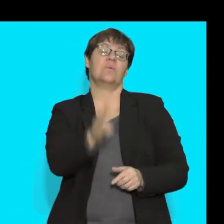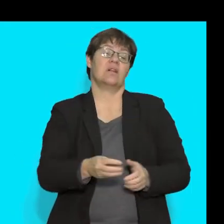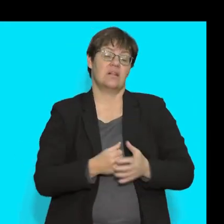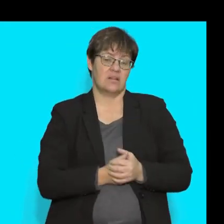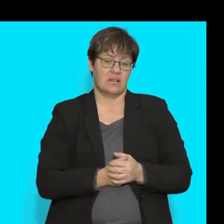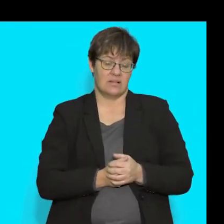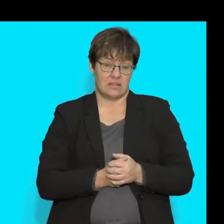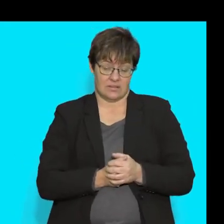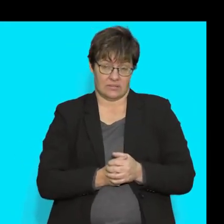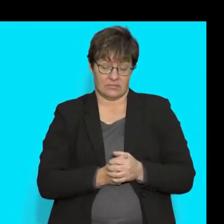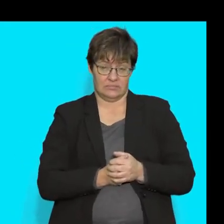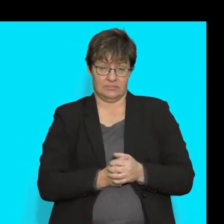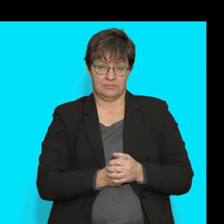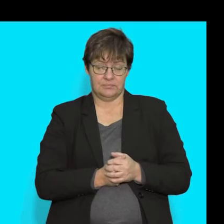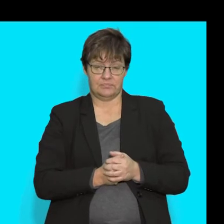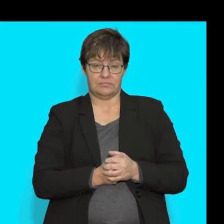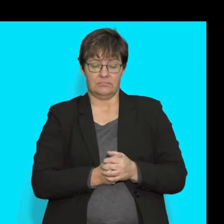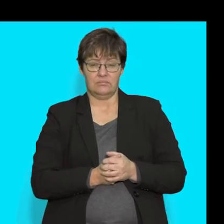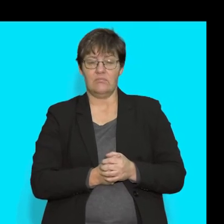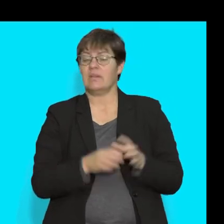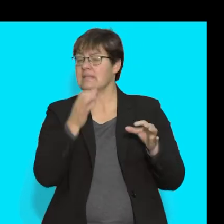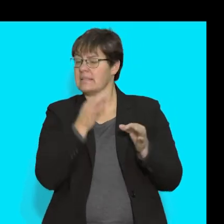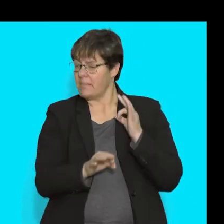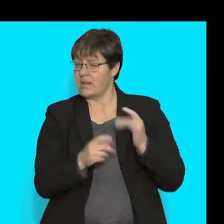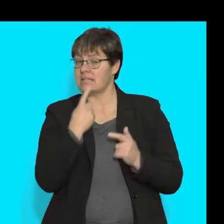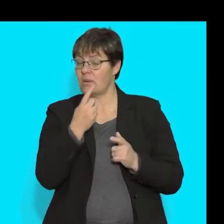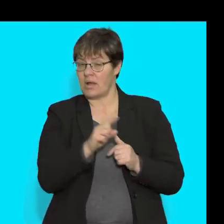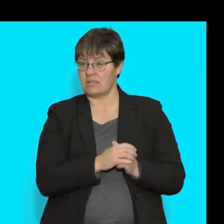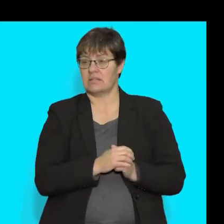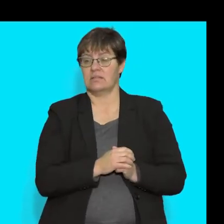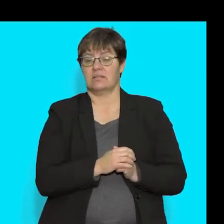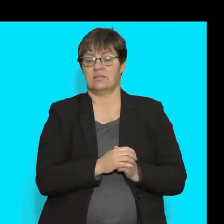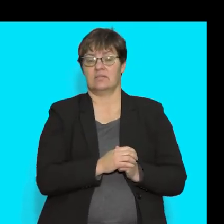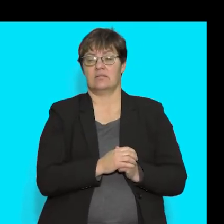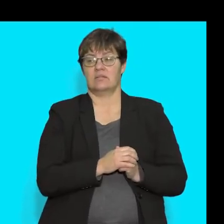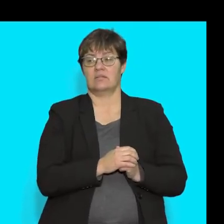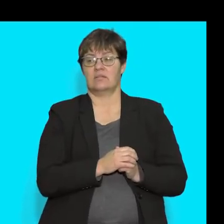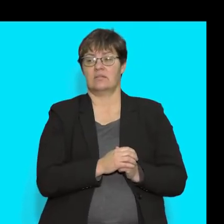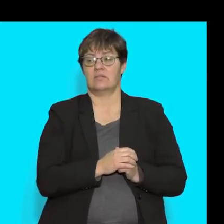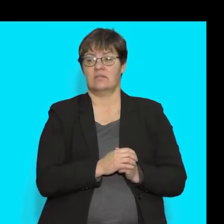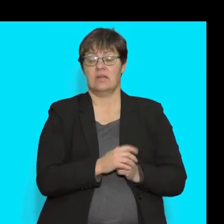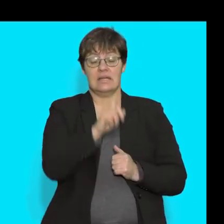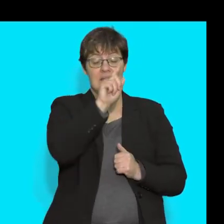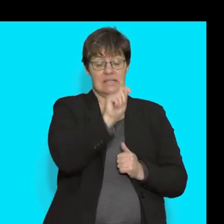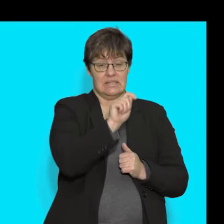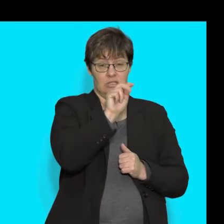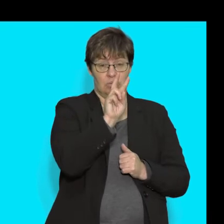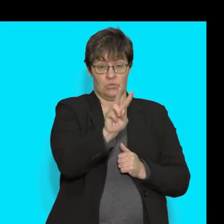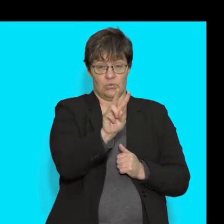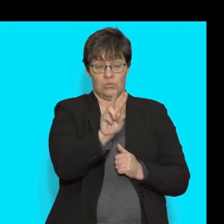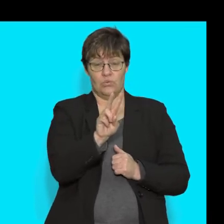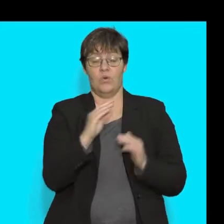one another, right? So in simple terms, I'm then going to say number one, TU